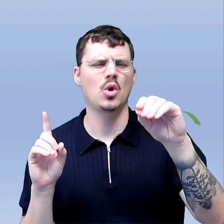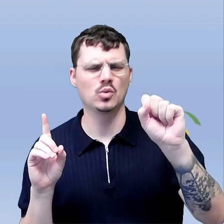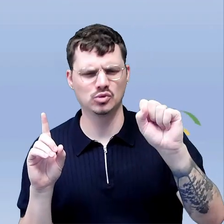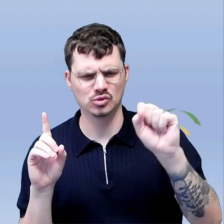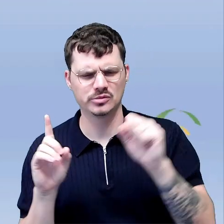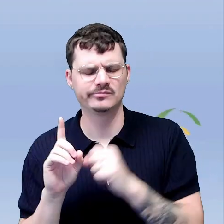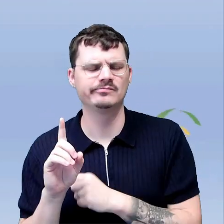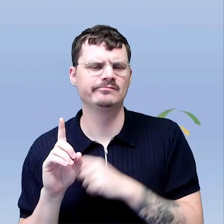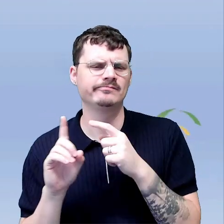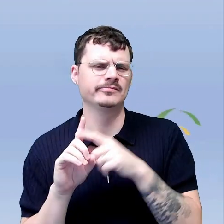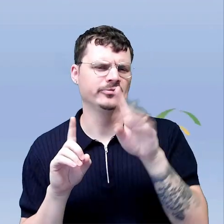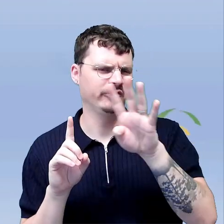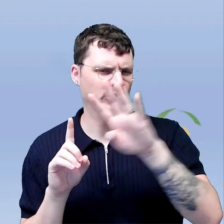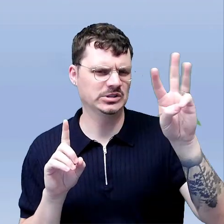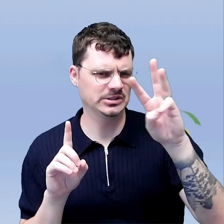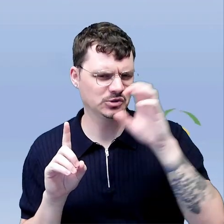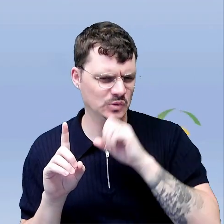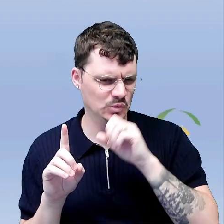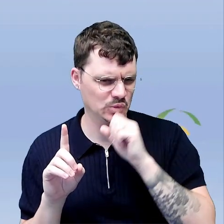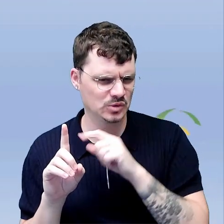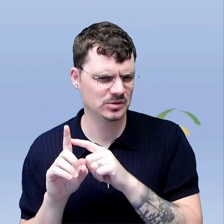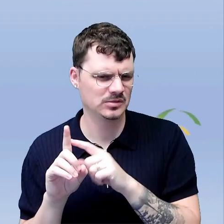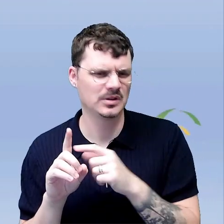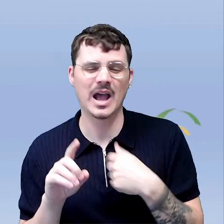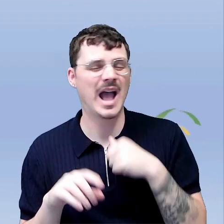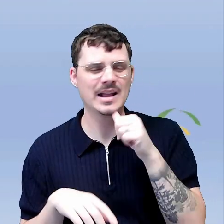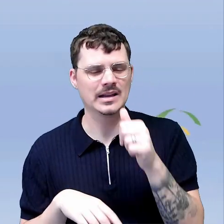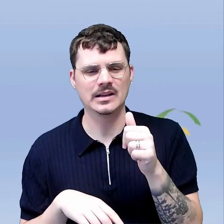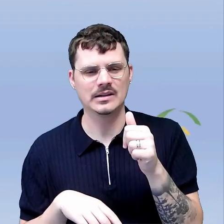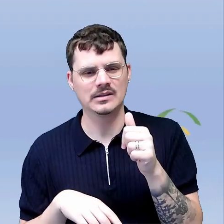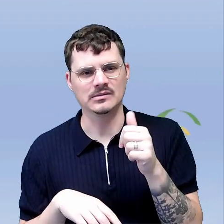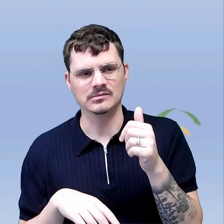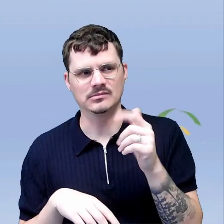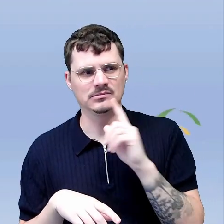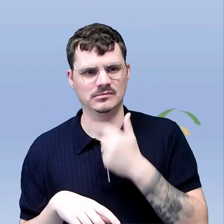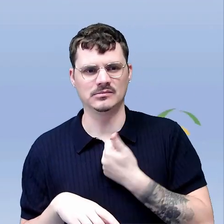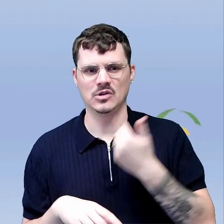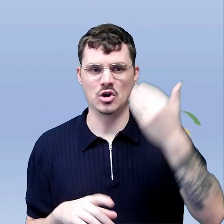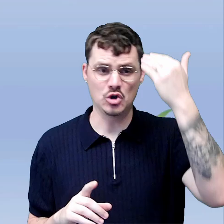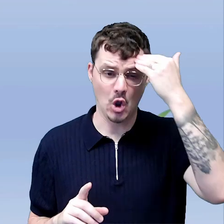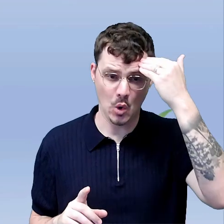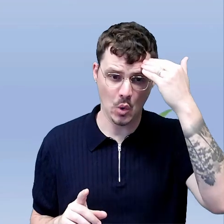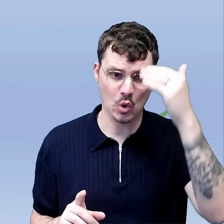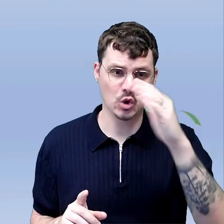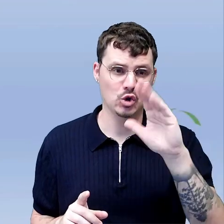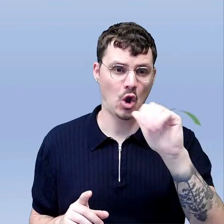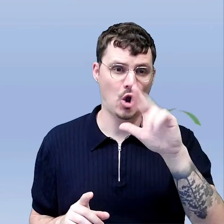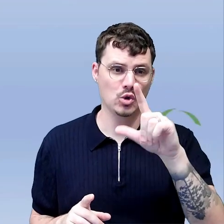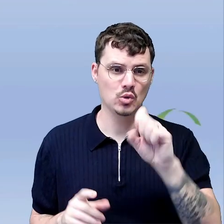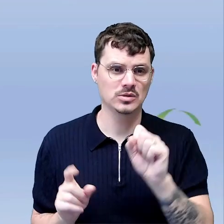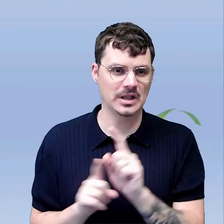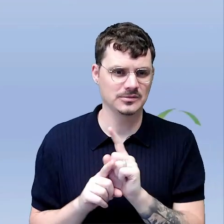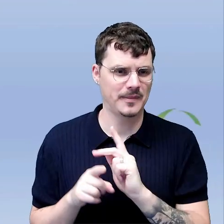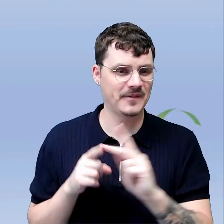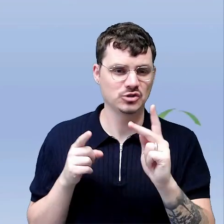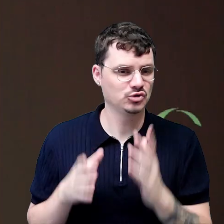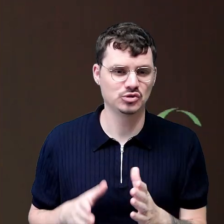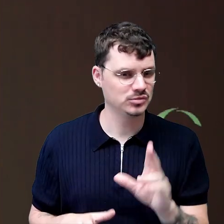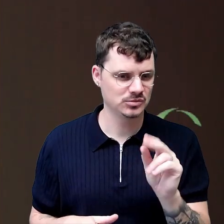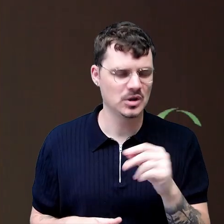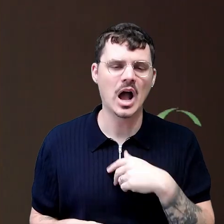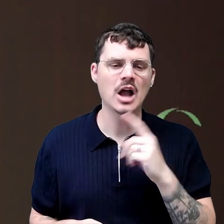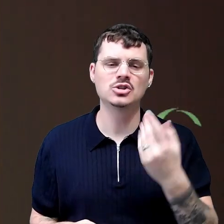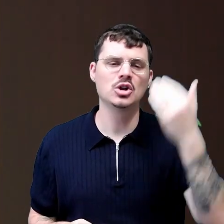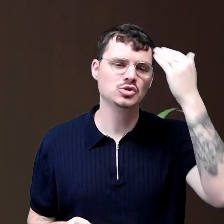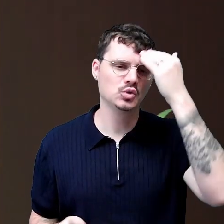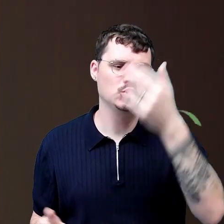is a guy who's 46 years old. I didn't actually know Carlos professionally. I just knew